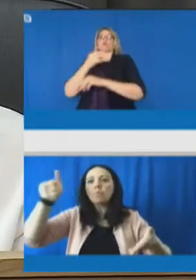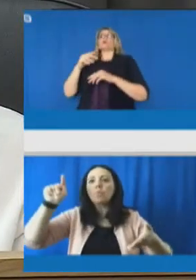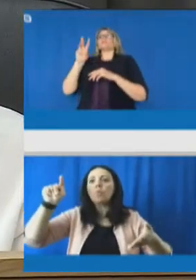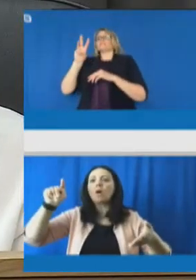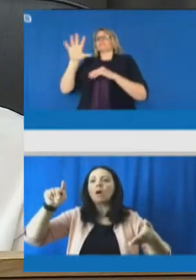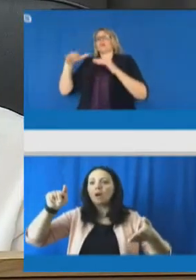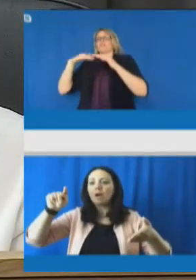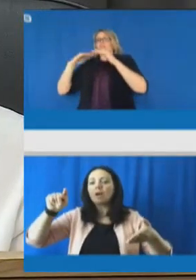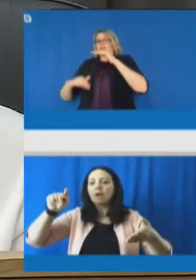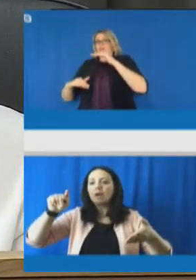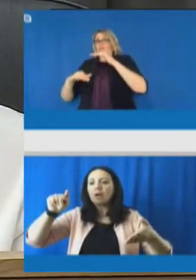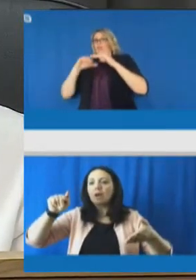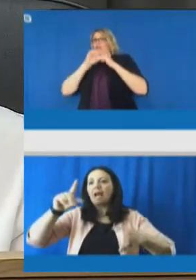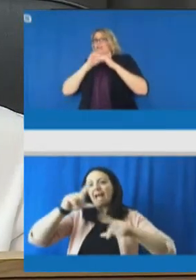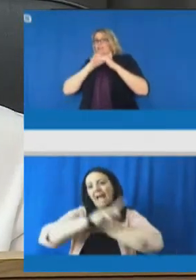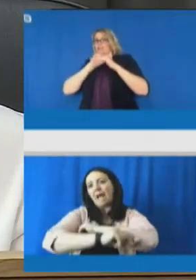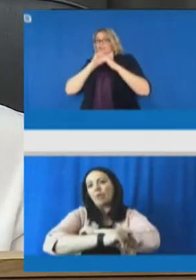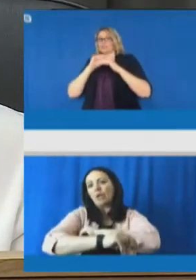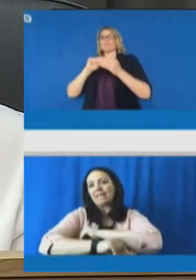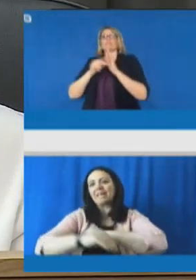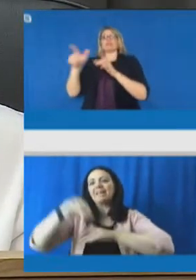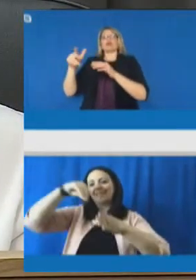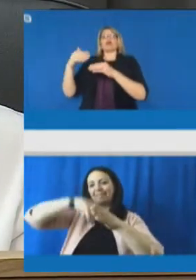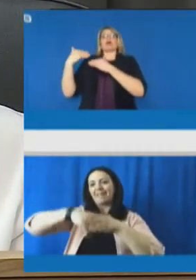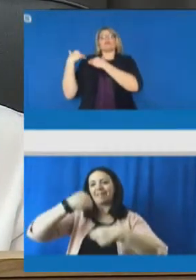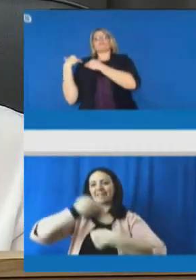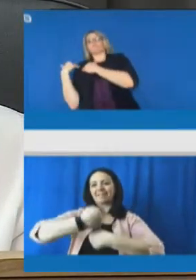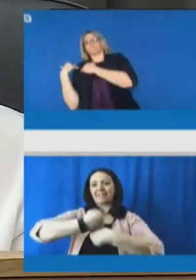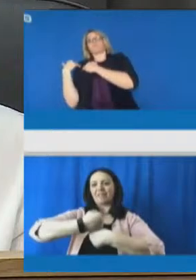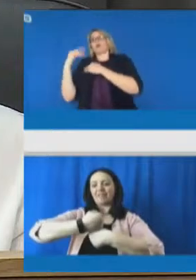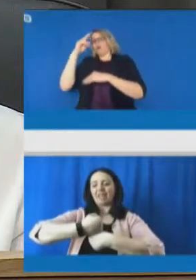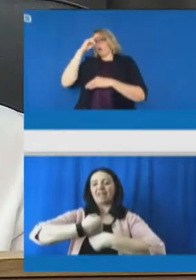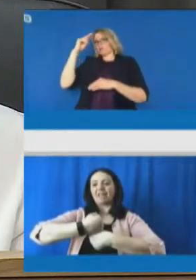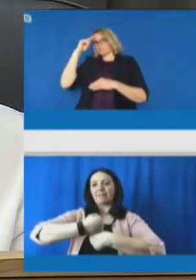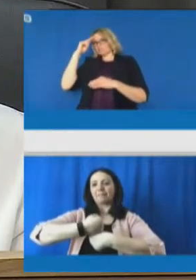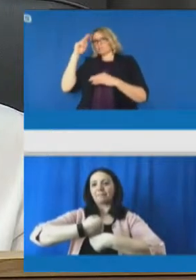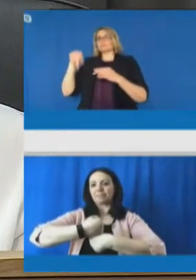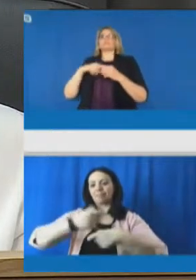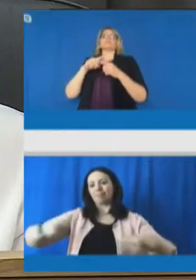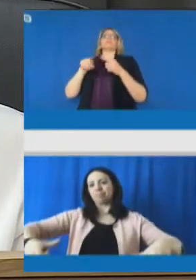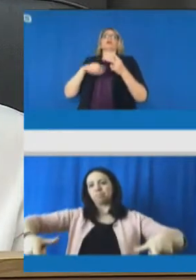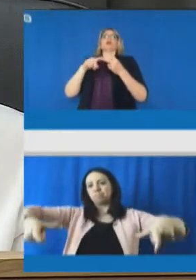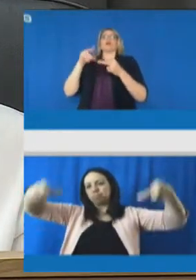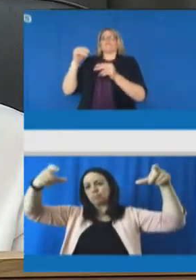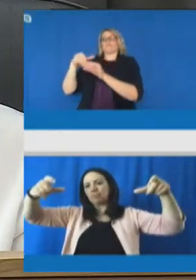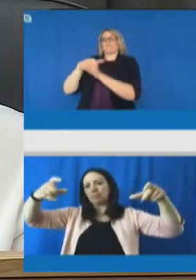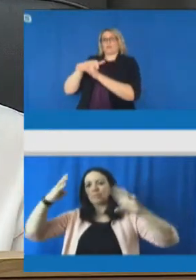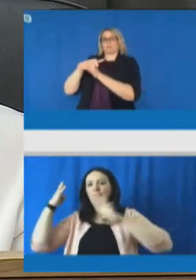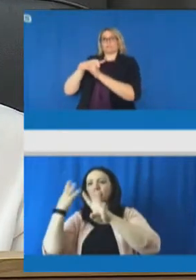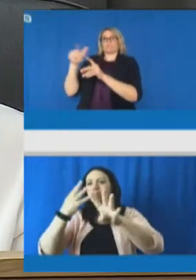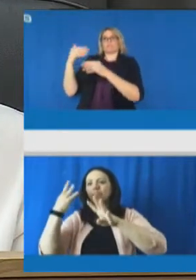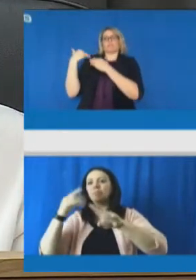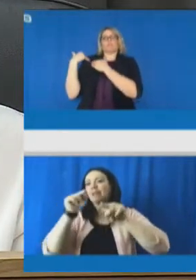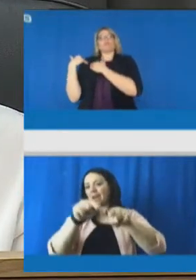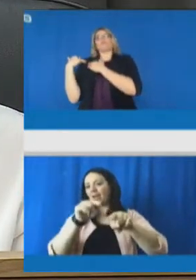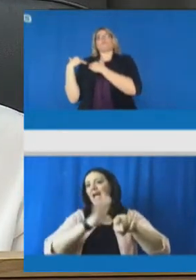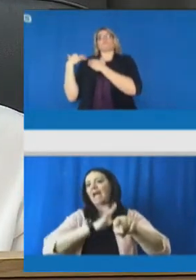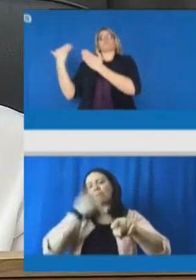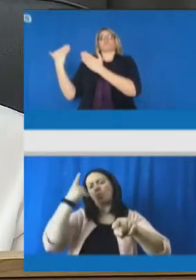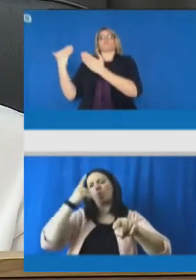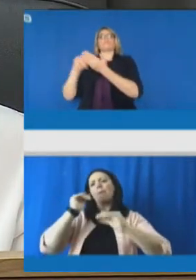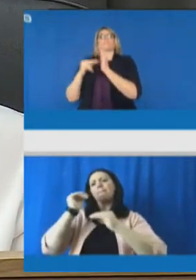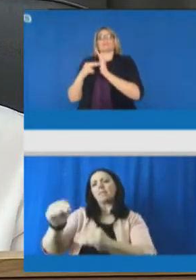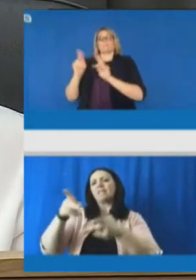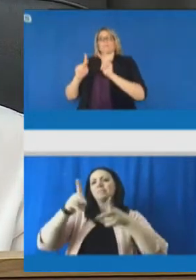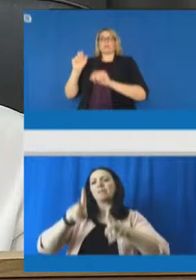Second dose clinics are expected to begin in June, if not earlier. If all goes as planned, every New Brunswicker who wants